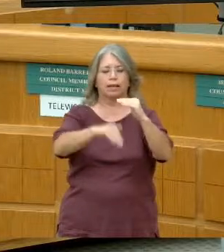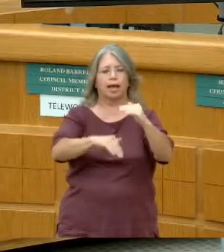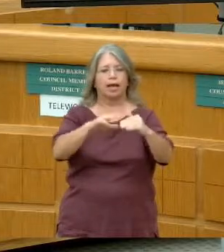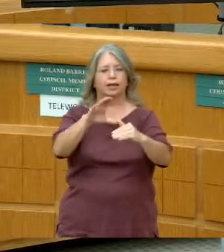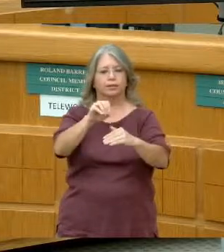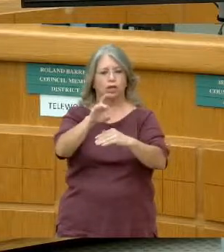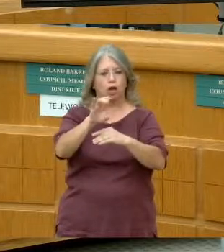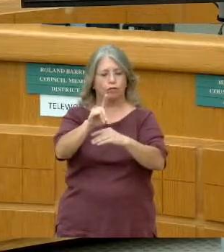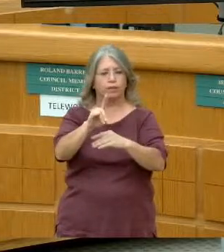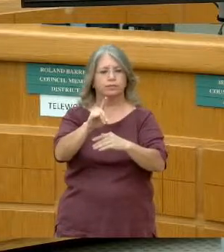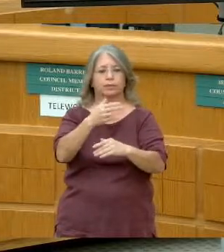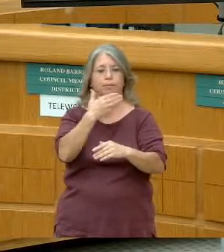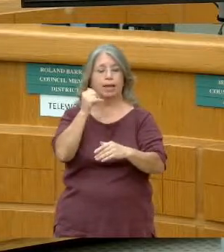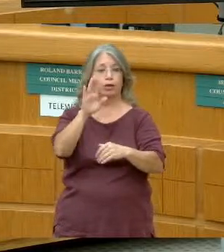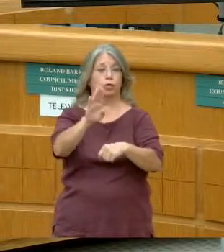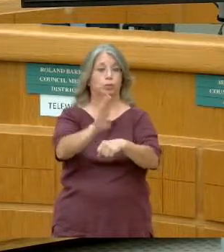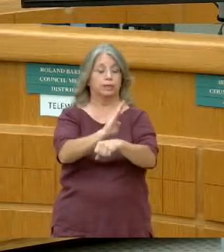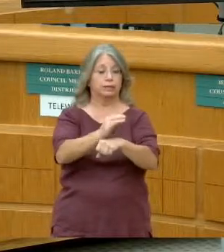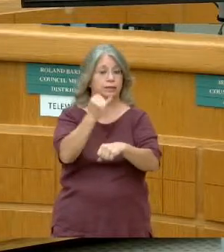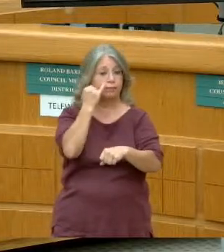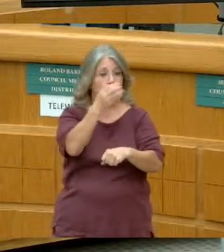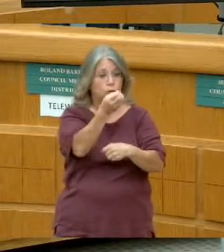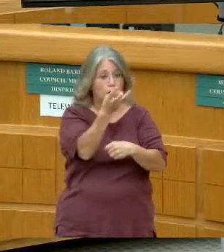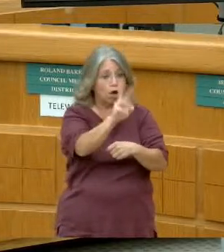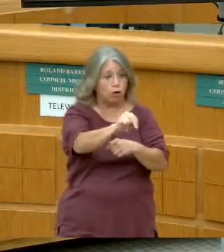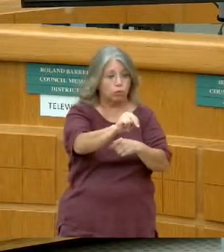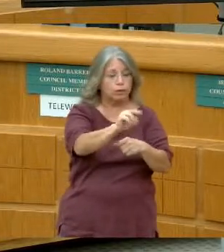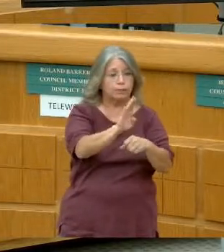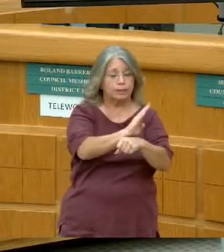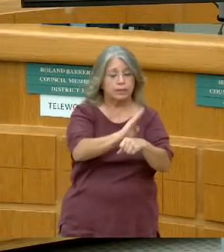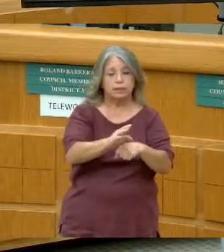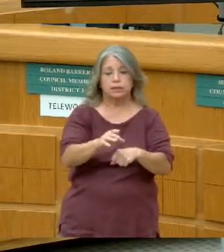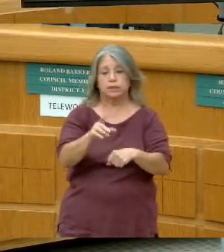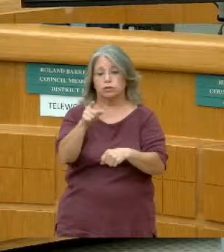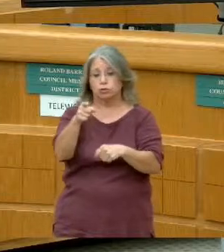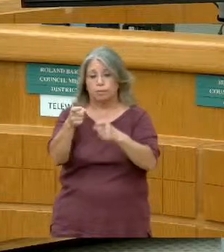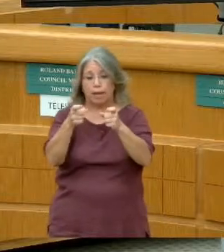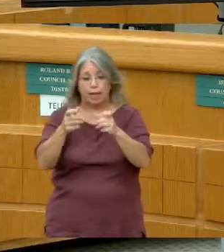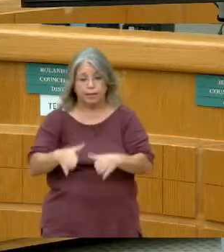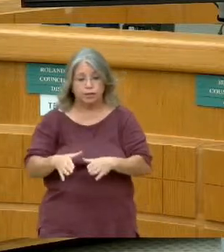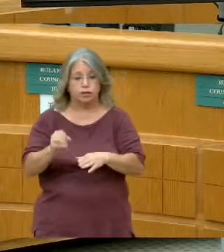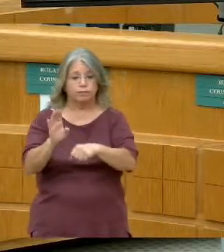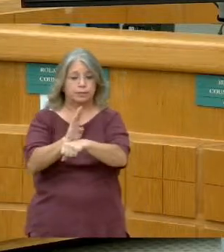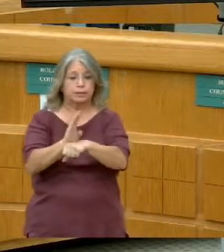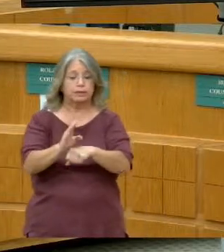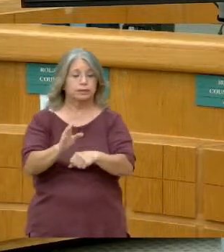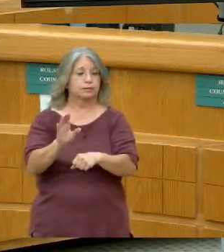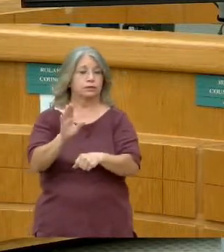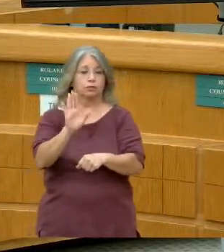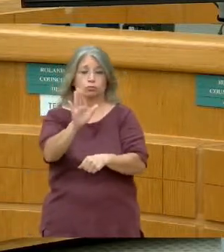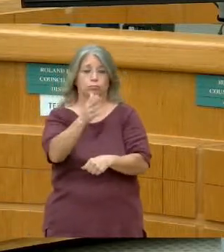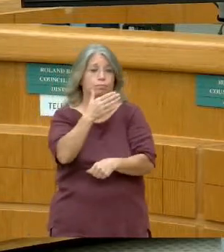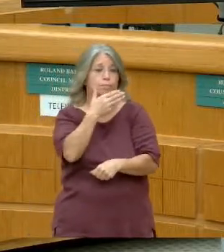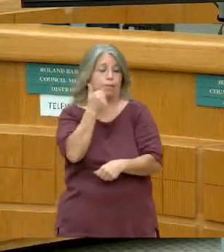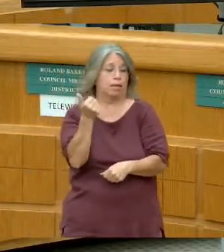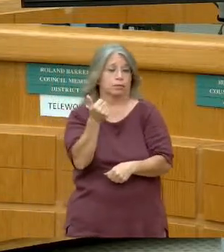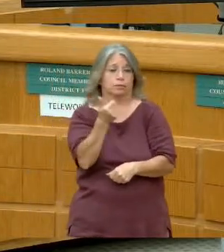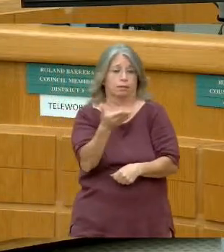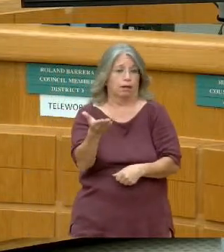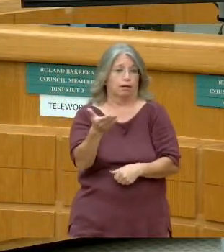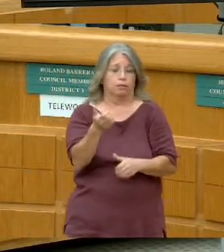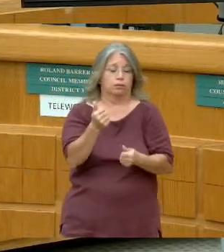best interest, if you own a business or if you're a manager, to try to help to curtail COVID and to help it